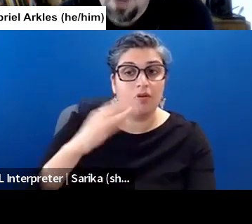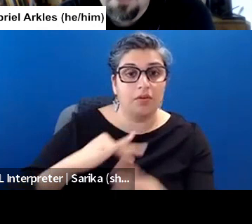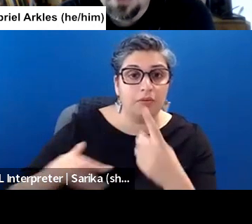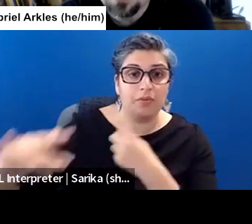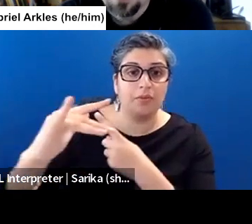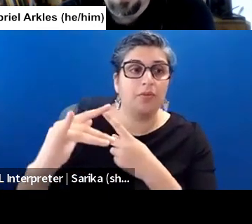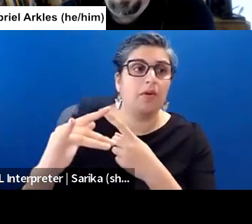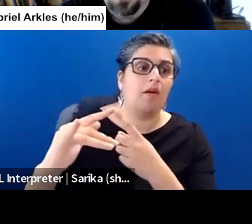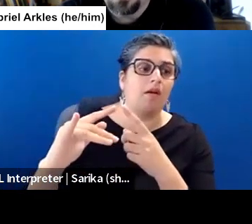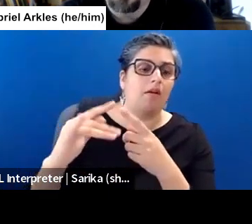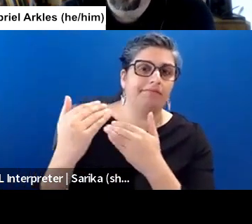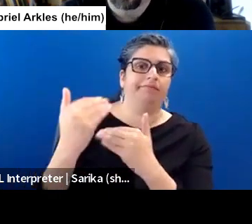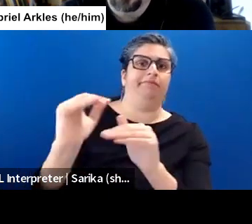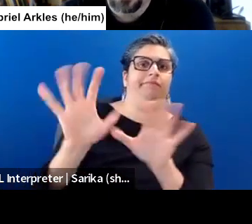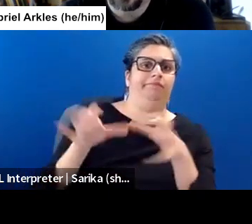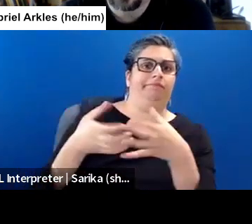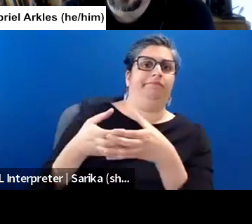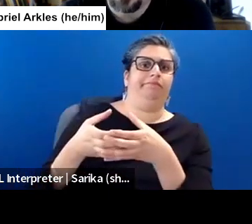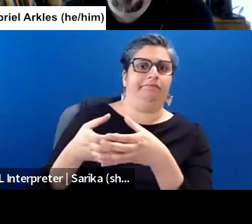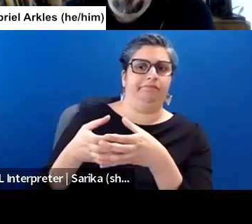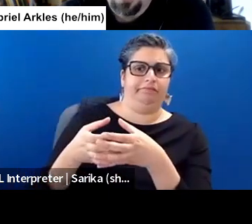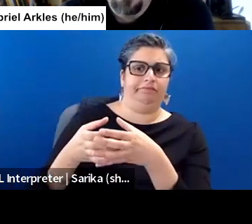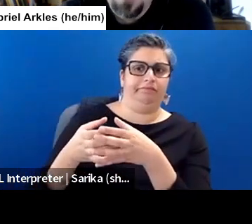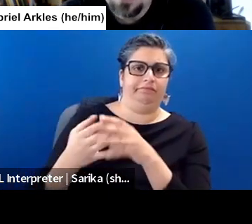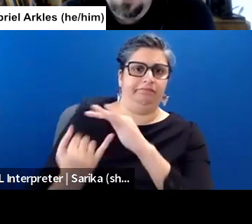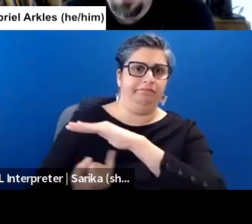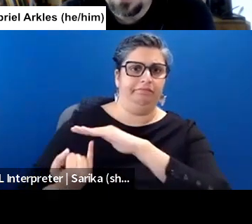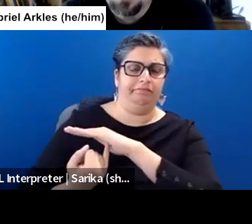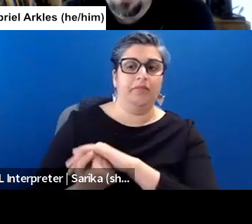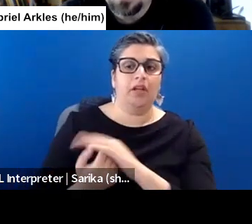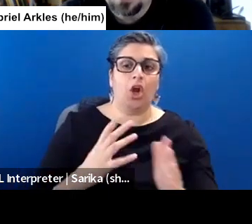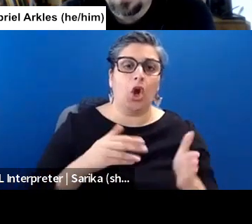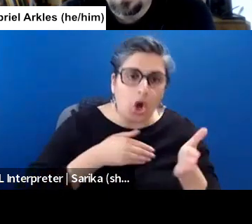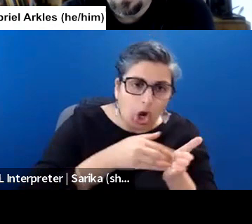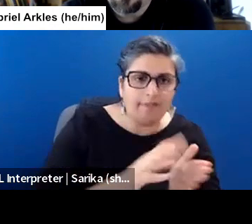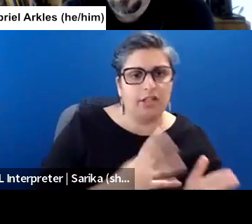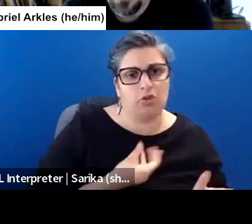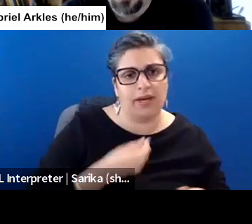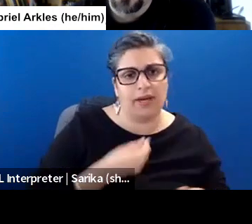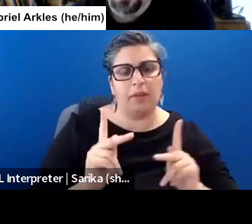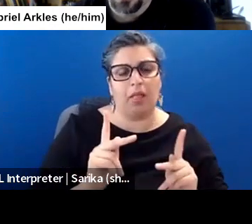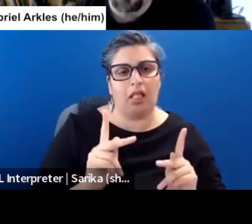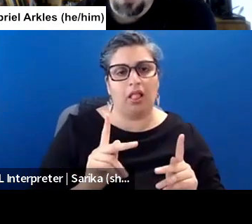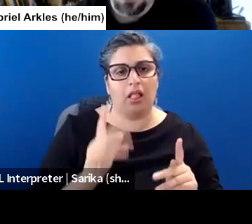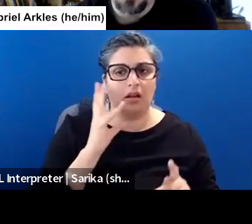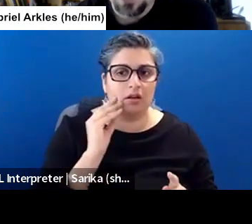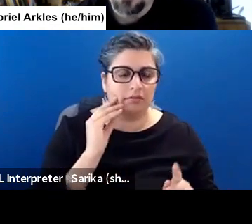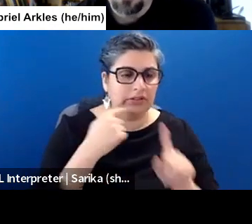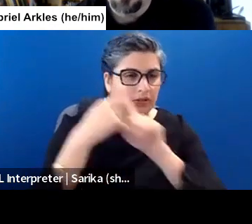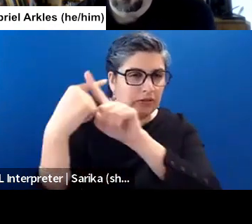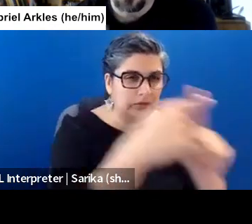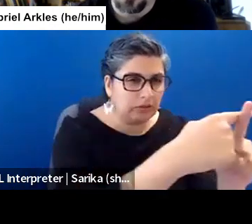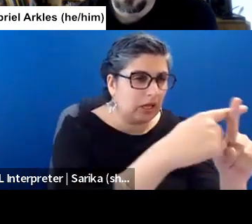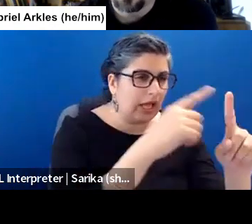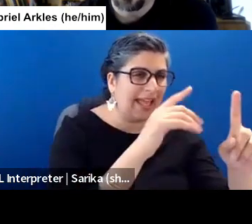of confinement. And you know, often trans people are experiencing particular targeting of them as trans